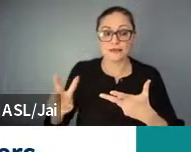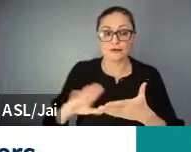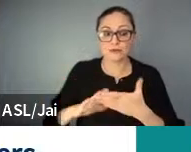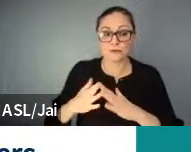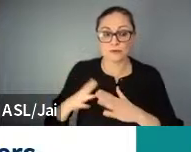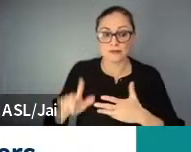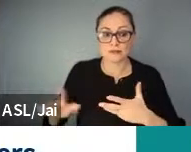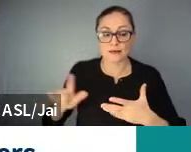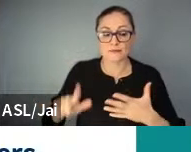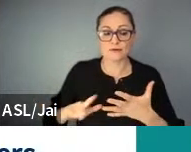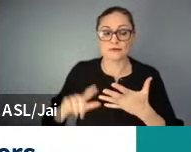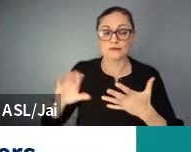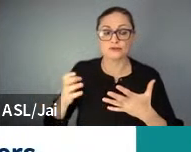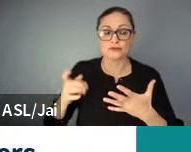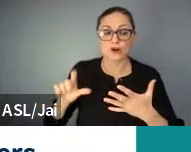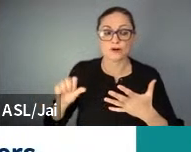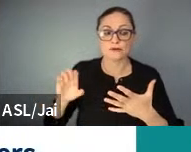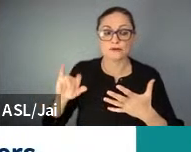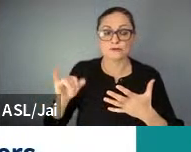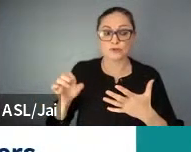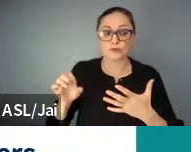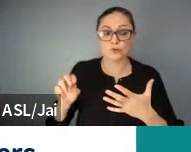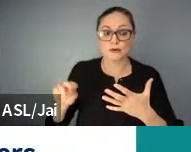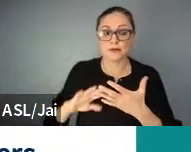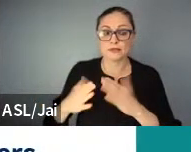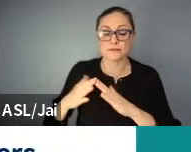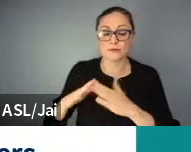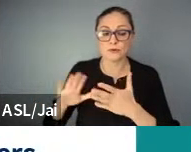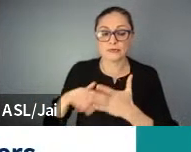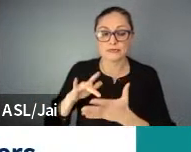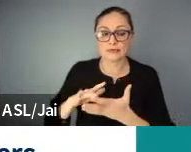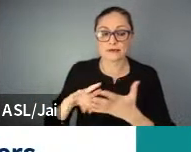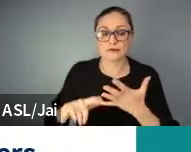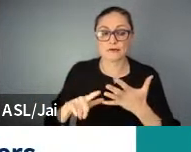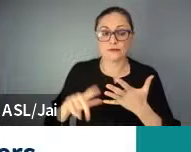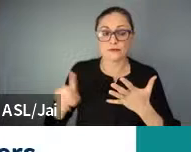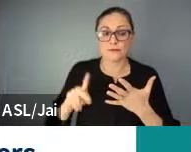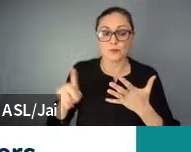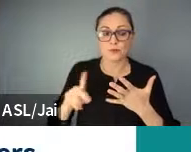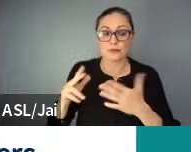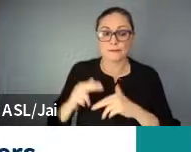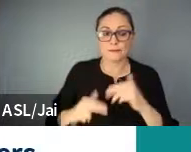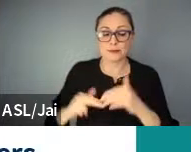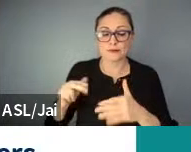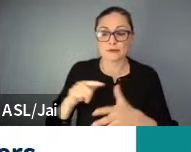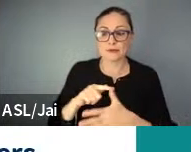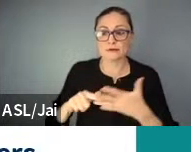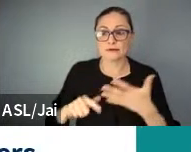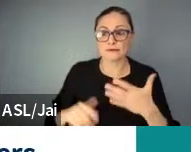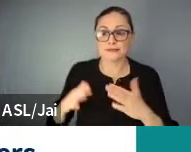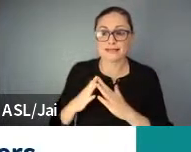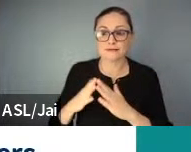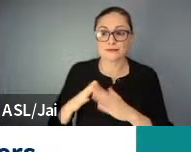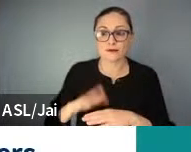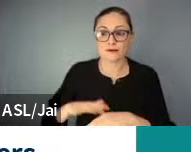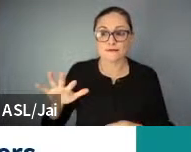the Charles Jordan Community Center, the Portland Building, downtown on Fifth